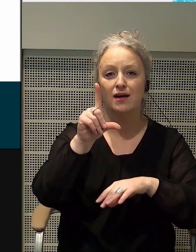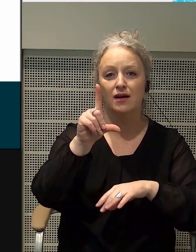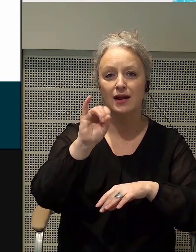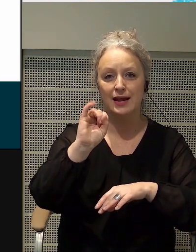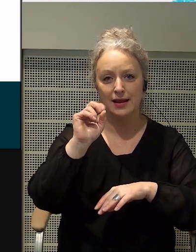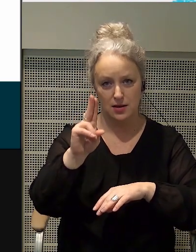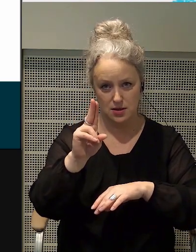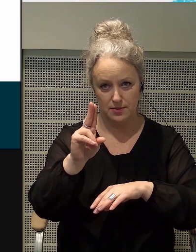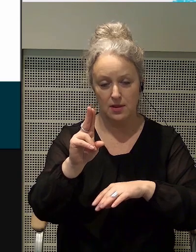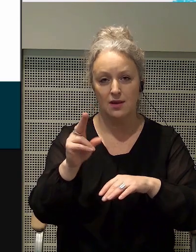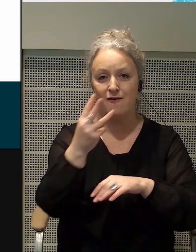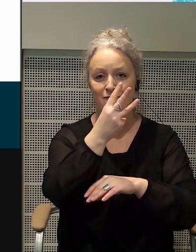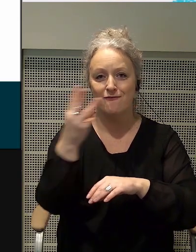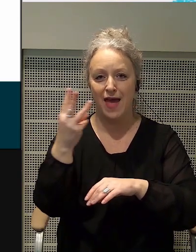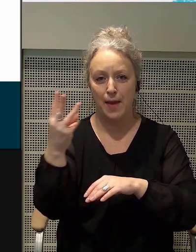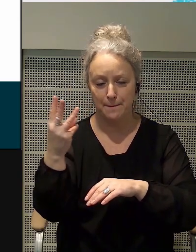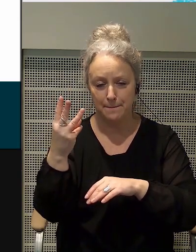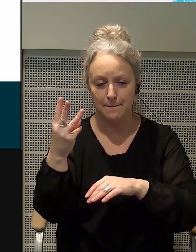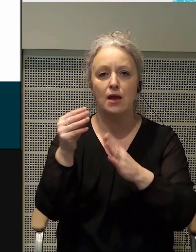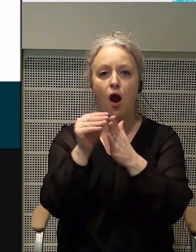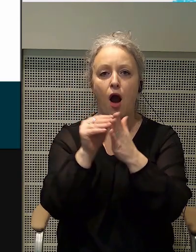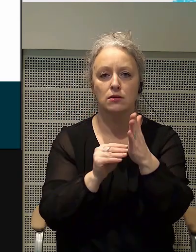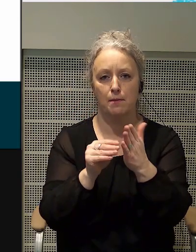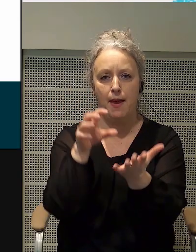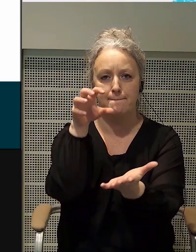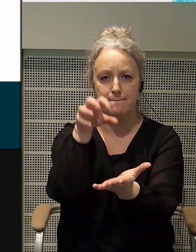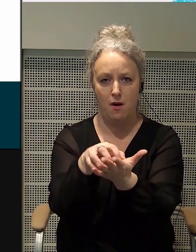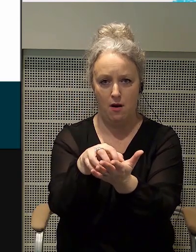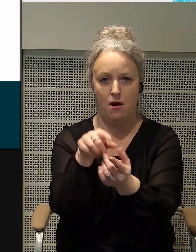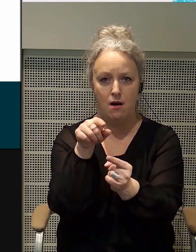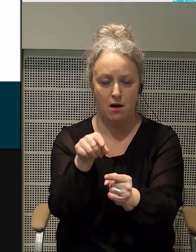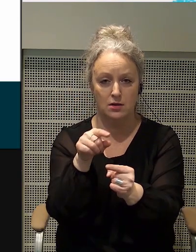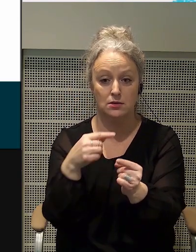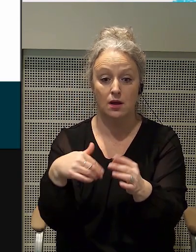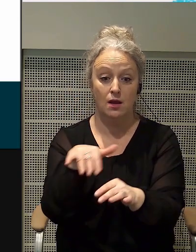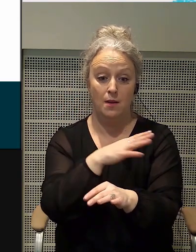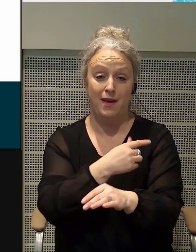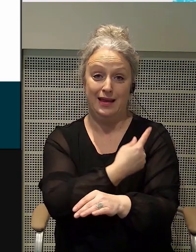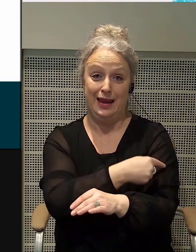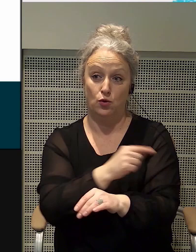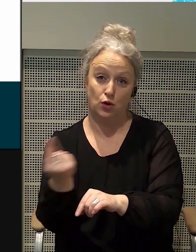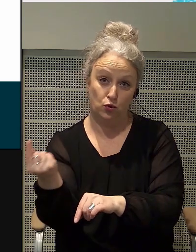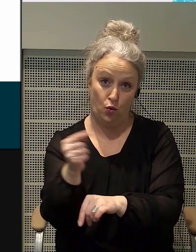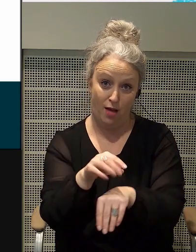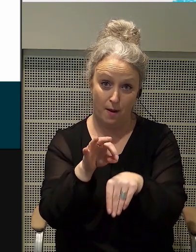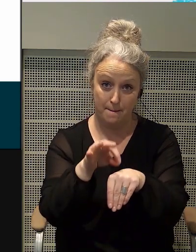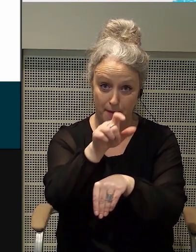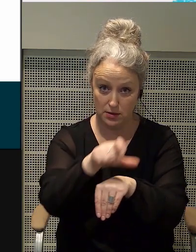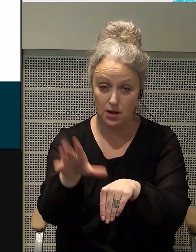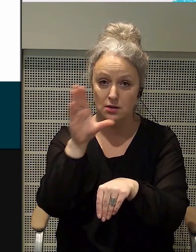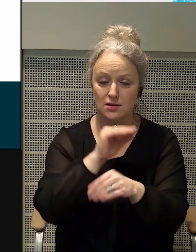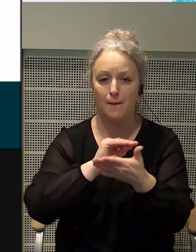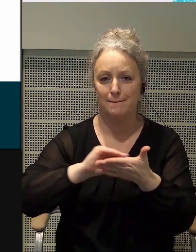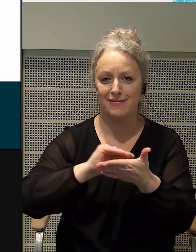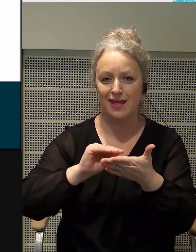clinic, they complete quality of life questionnaires. Results are generated, and when the patient comes in the clinic, we can